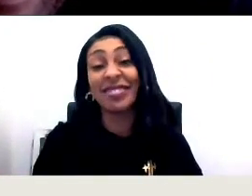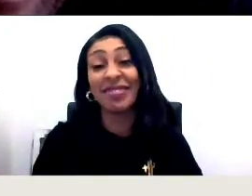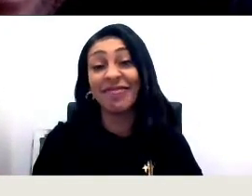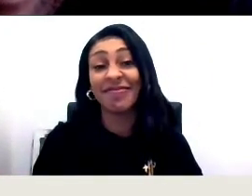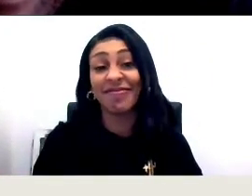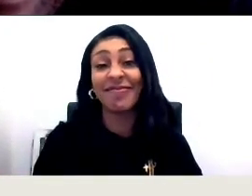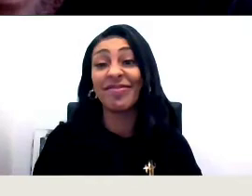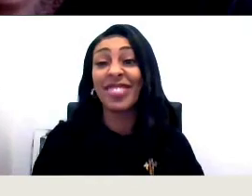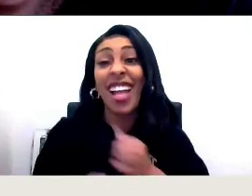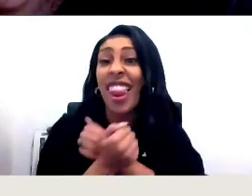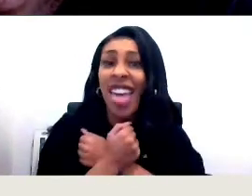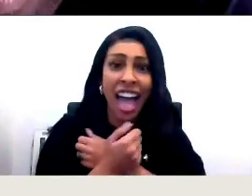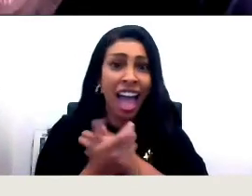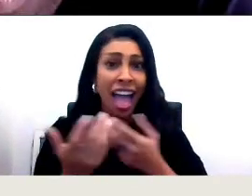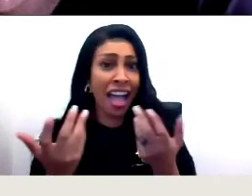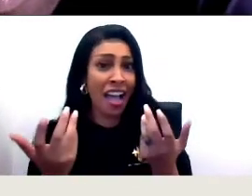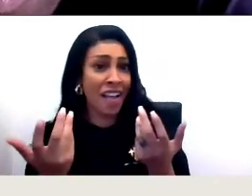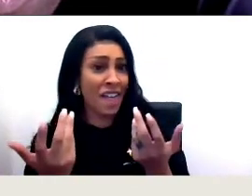It's been lovely. I mean, how about you?